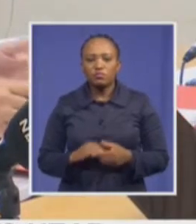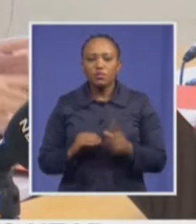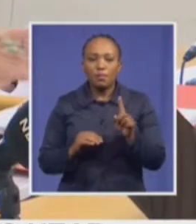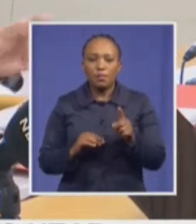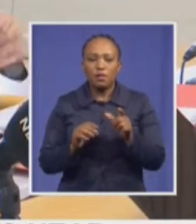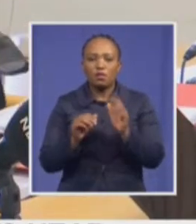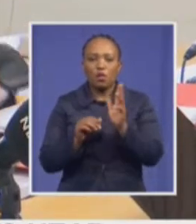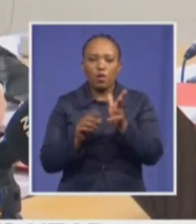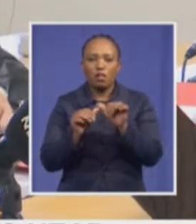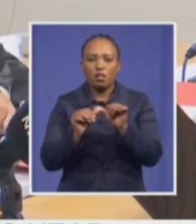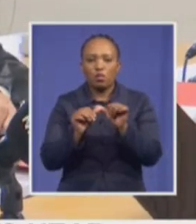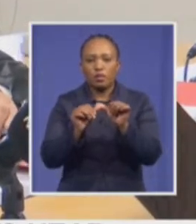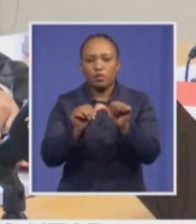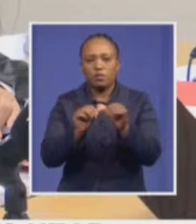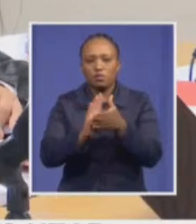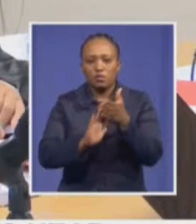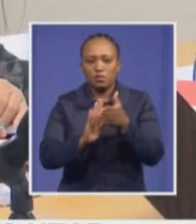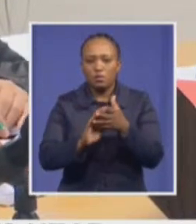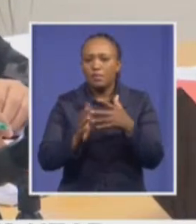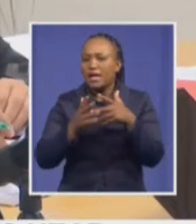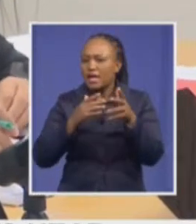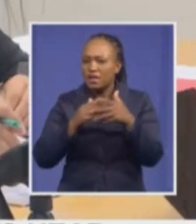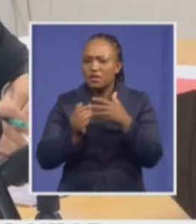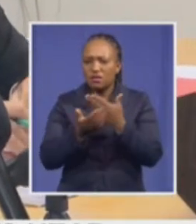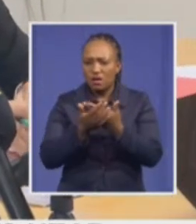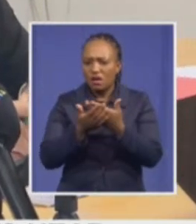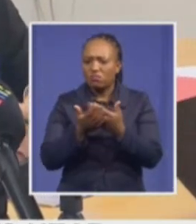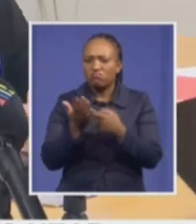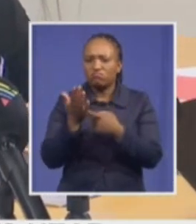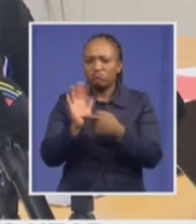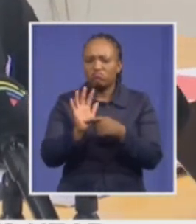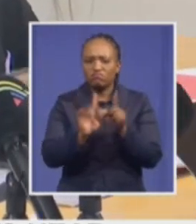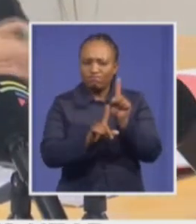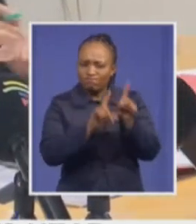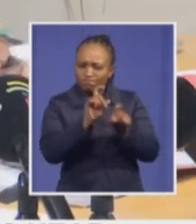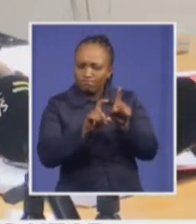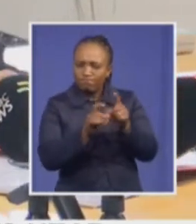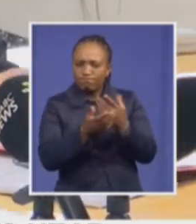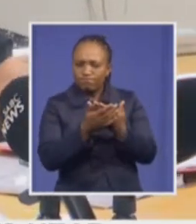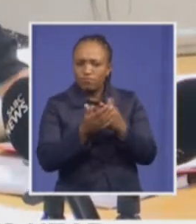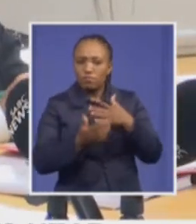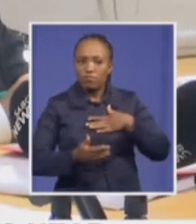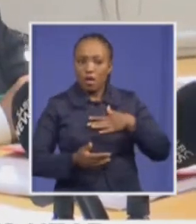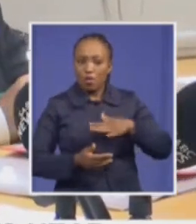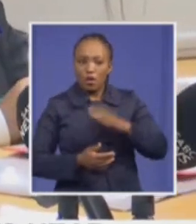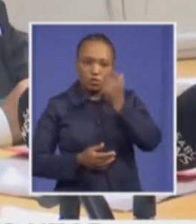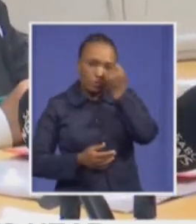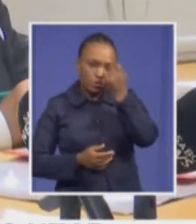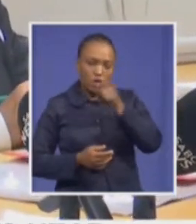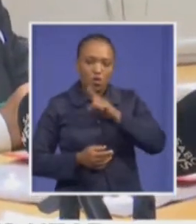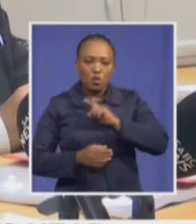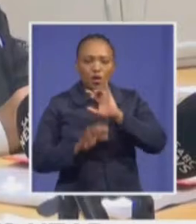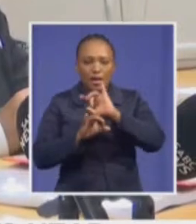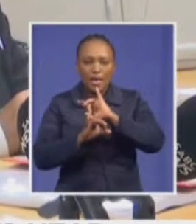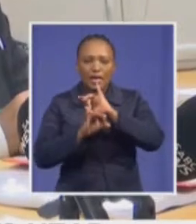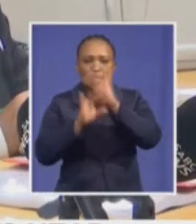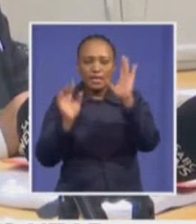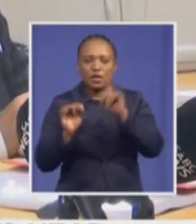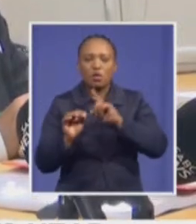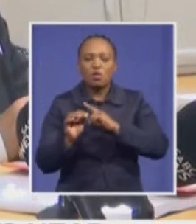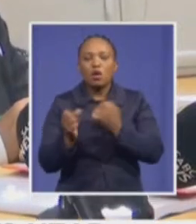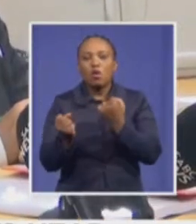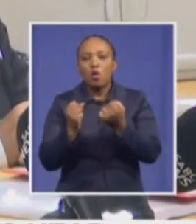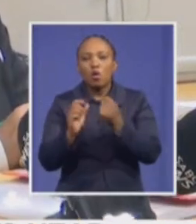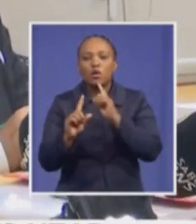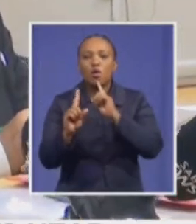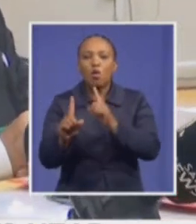can be clarified in cross-examination. I just want to understand. It's quite clear to me. There's a court order. Yeah. It's quite clear to me the SABC takes